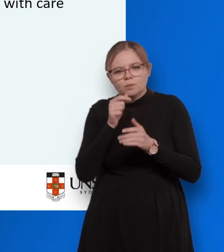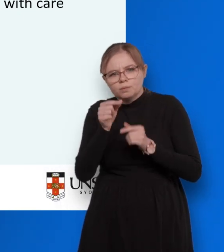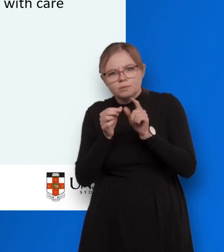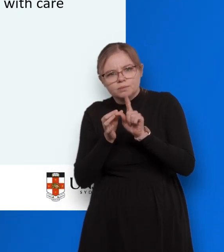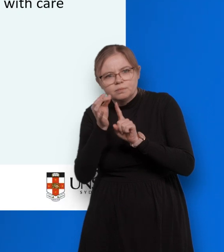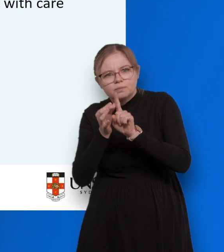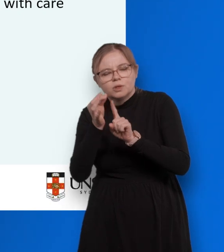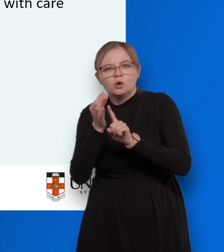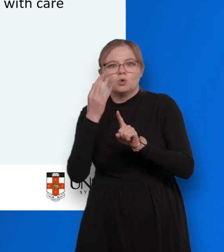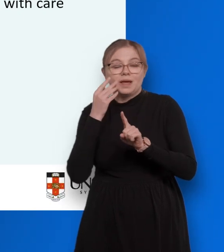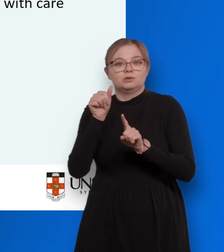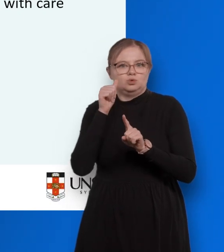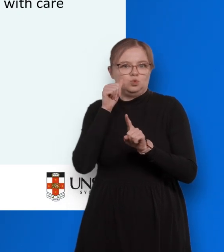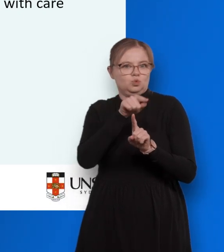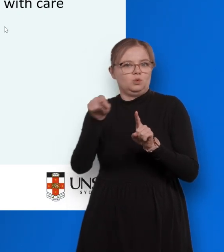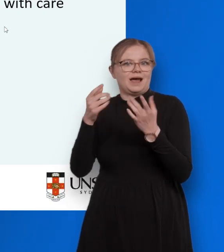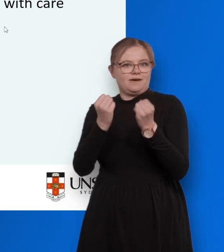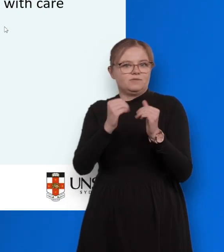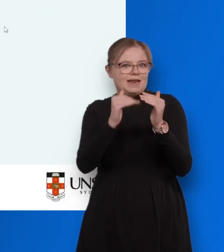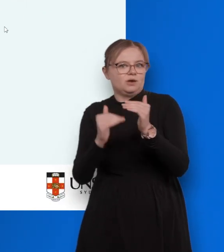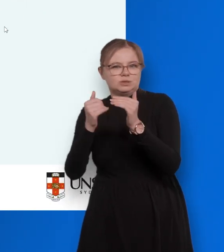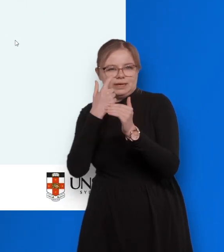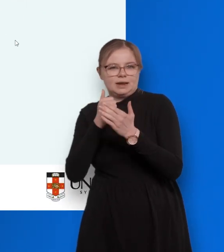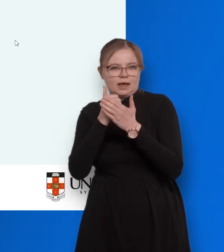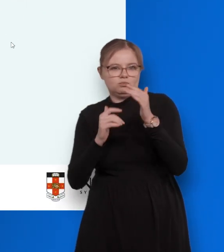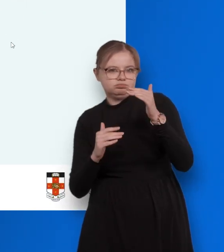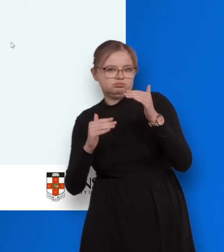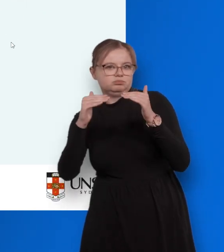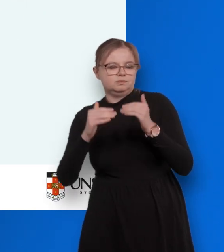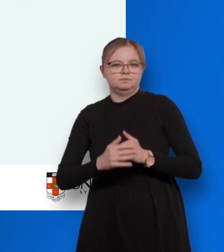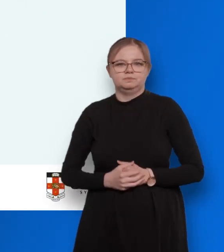documented inequities. One more slide, please.